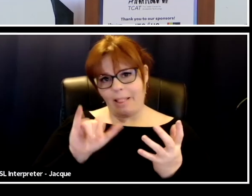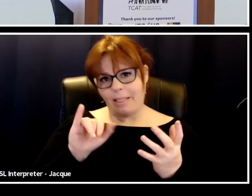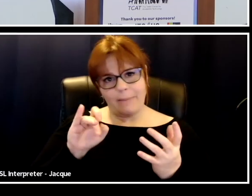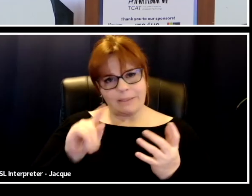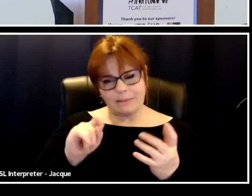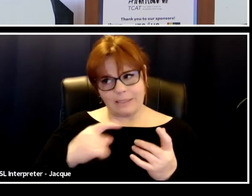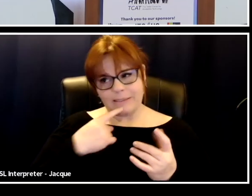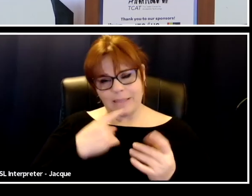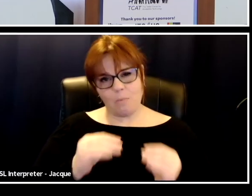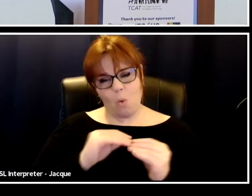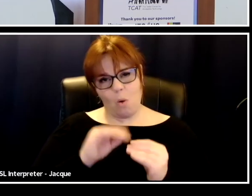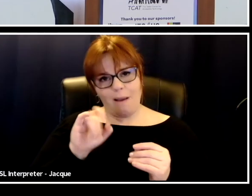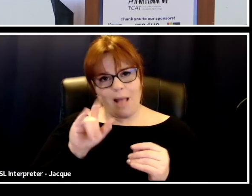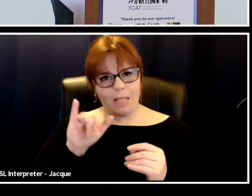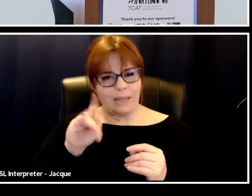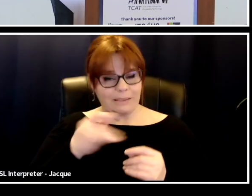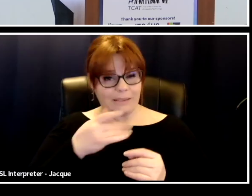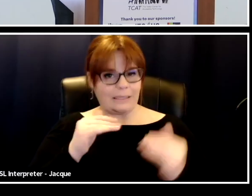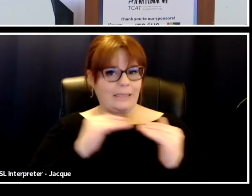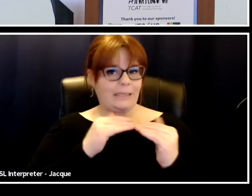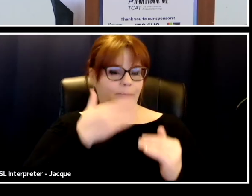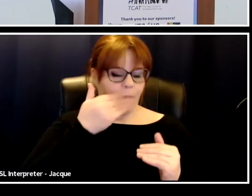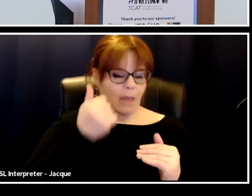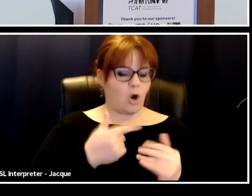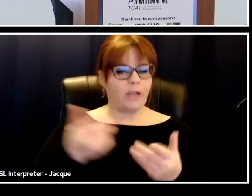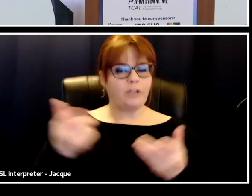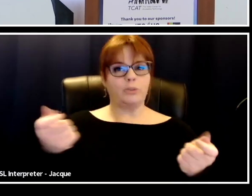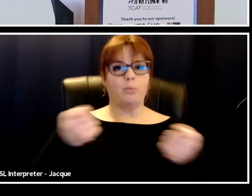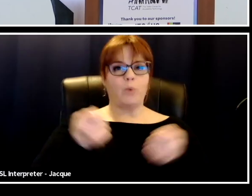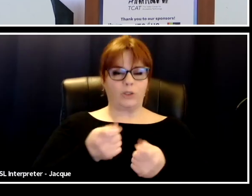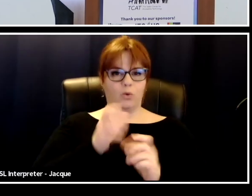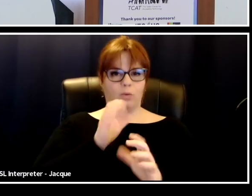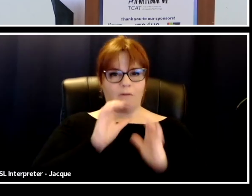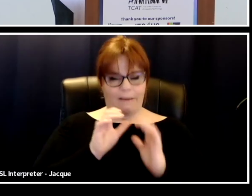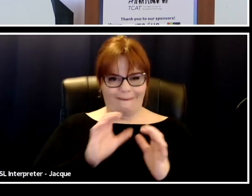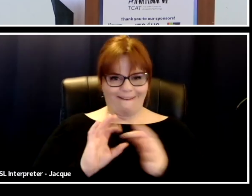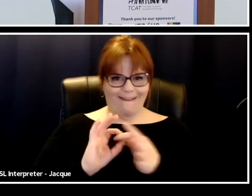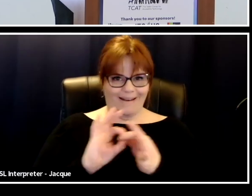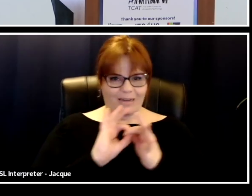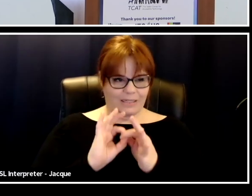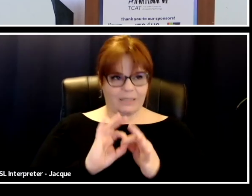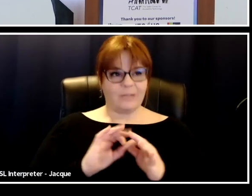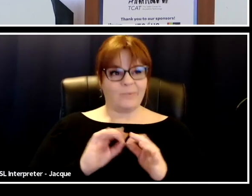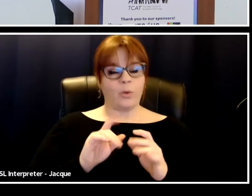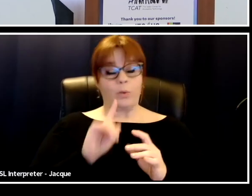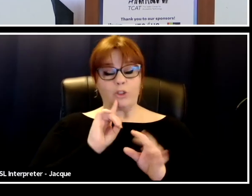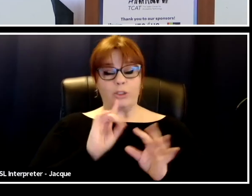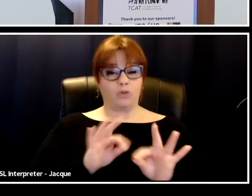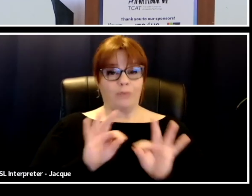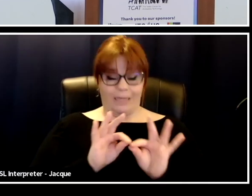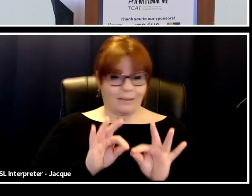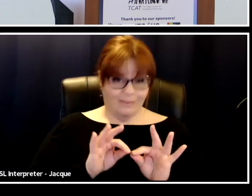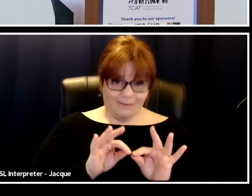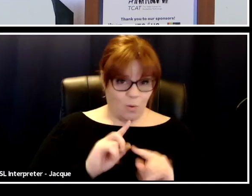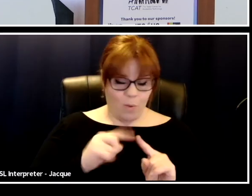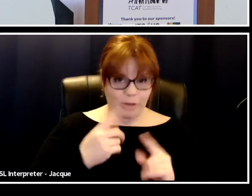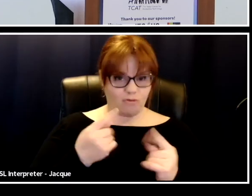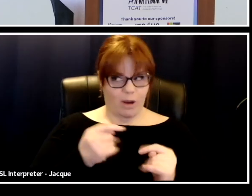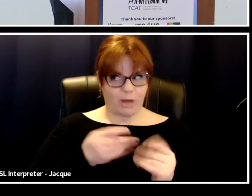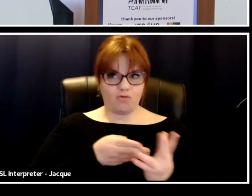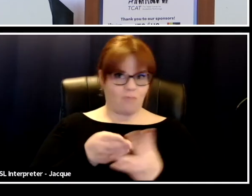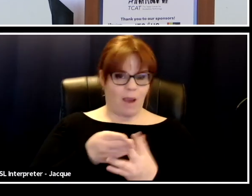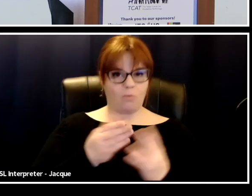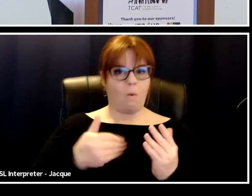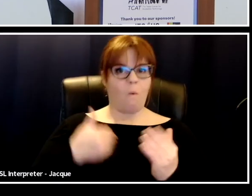better. It sort of brings into the conversation connectedness, which is critically important when you actually want to route over this network